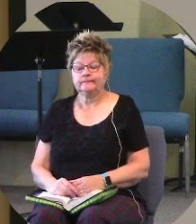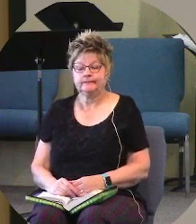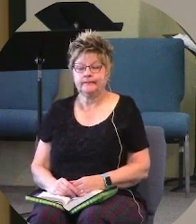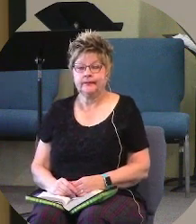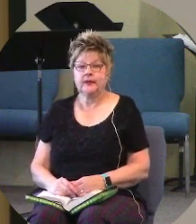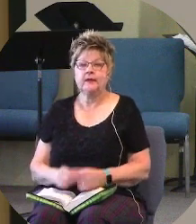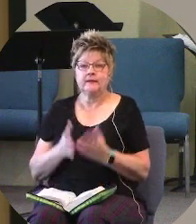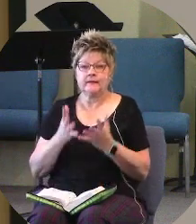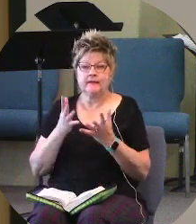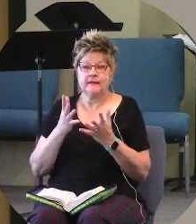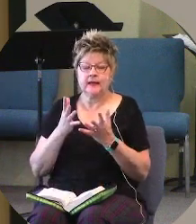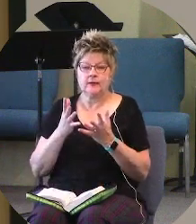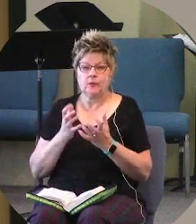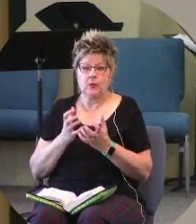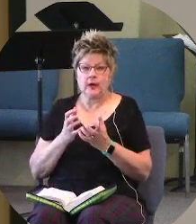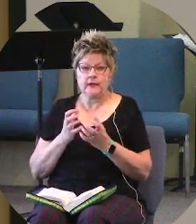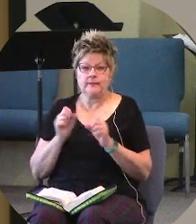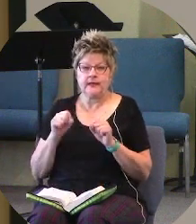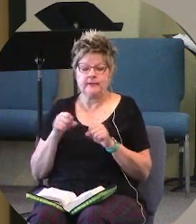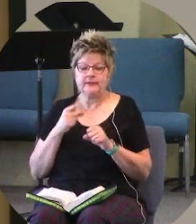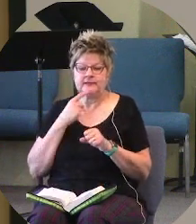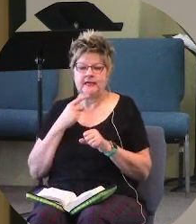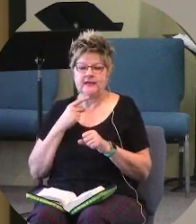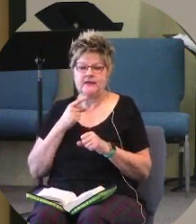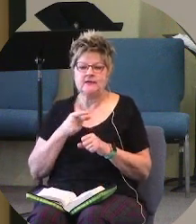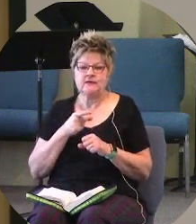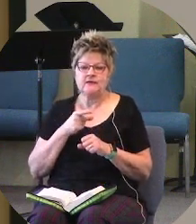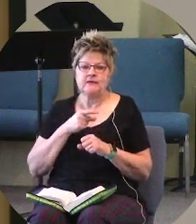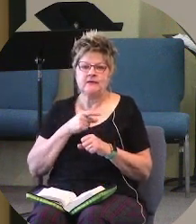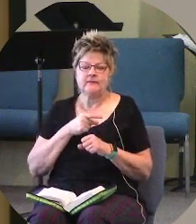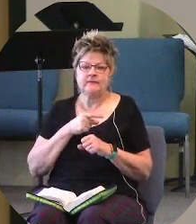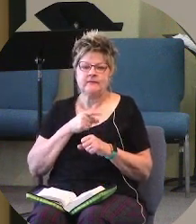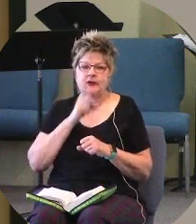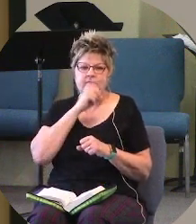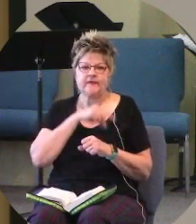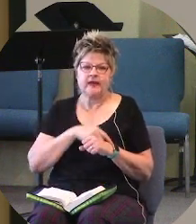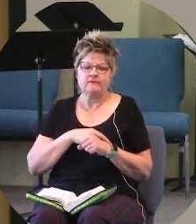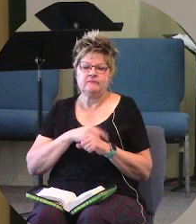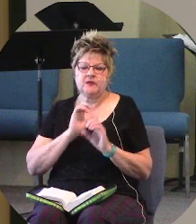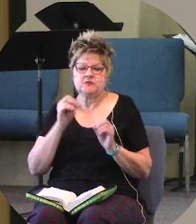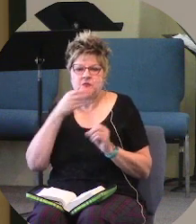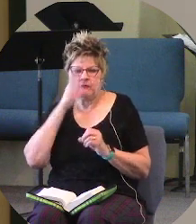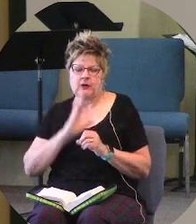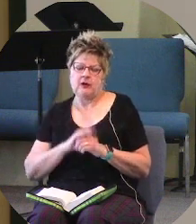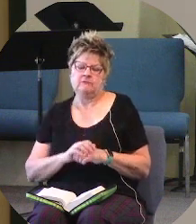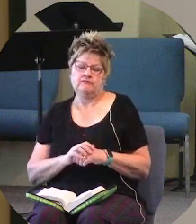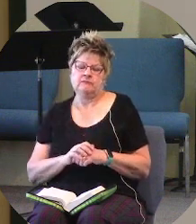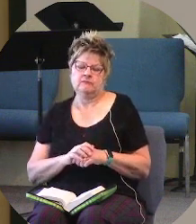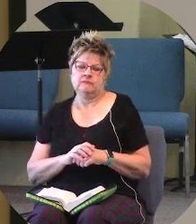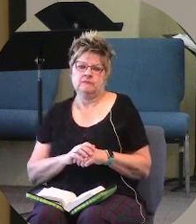They want the ammunition to say, you're a fraud. There is no God.